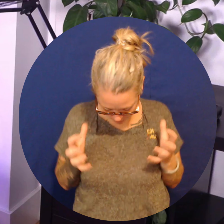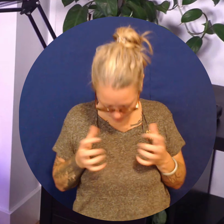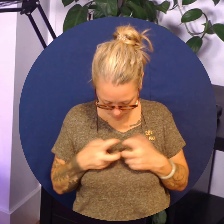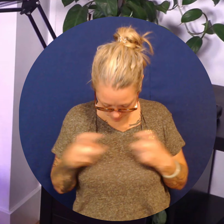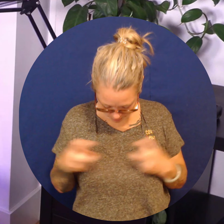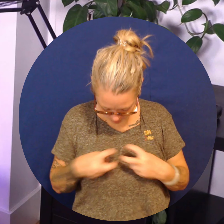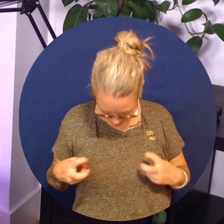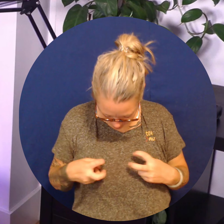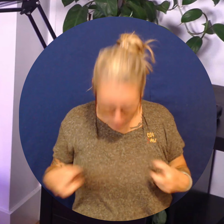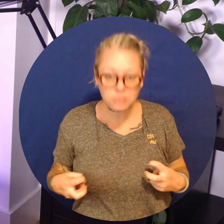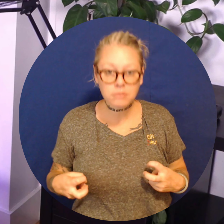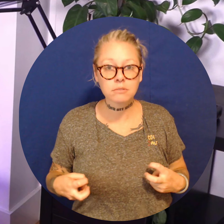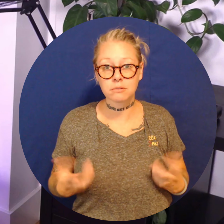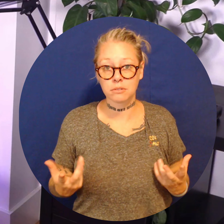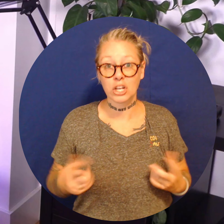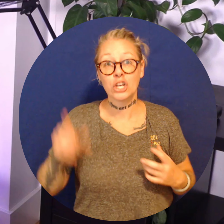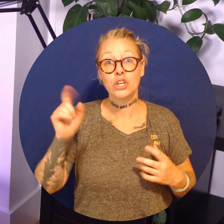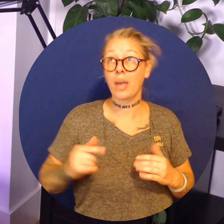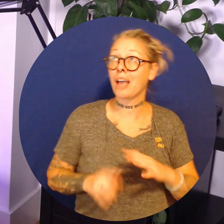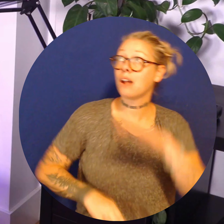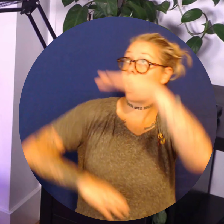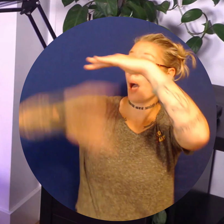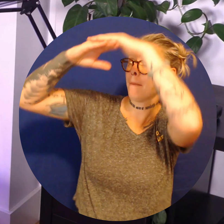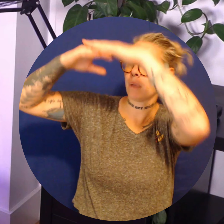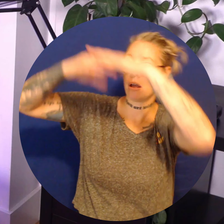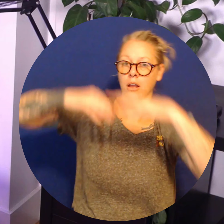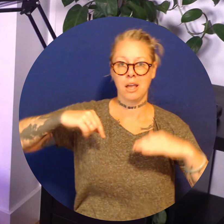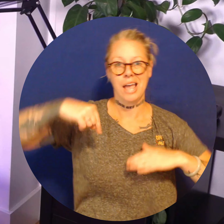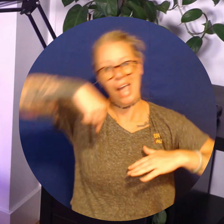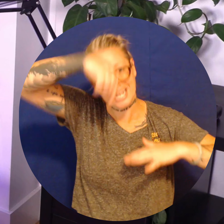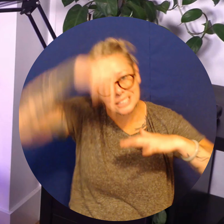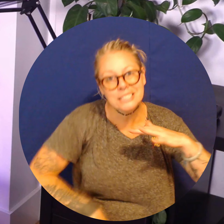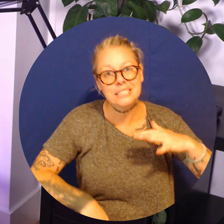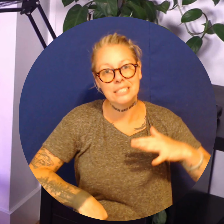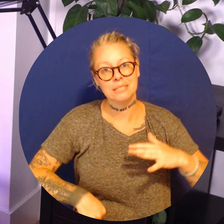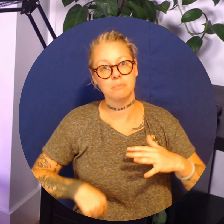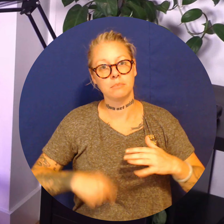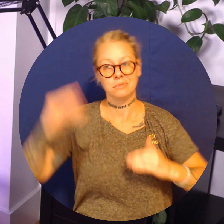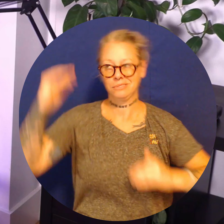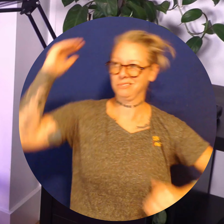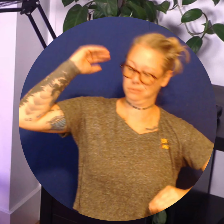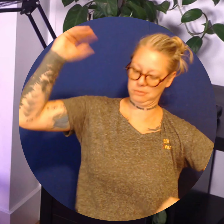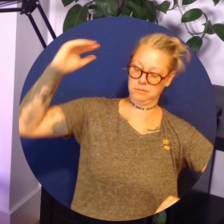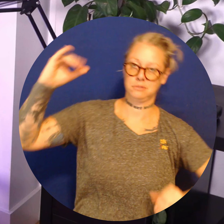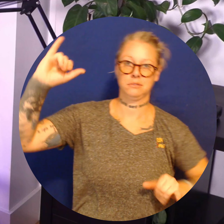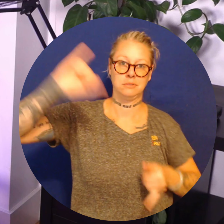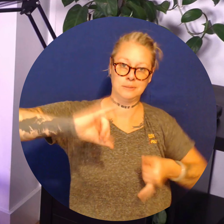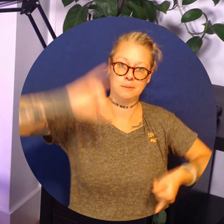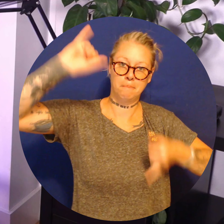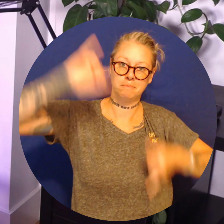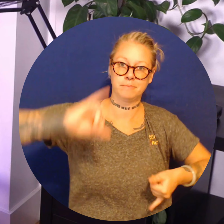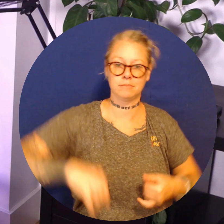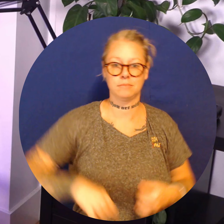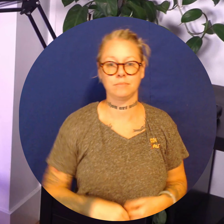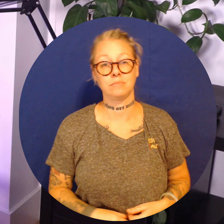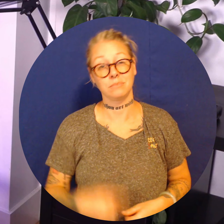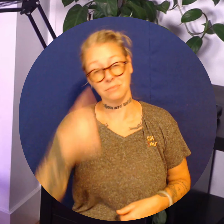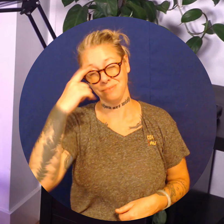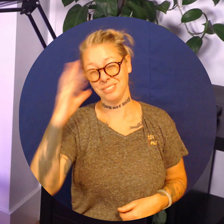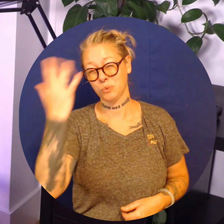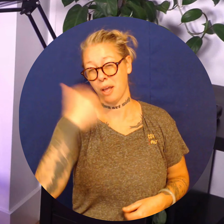as high up as you have gone down and i think that is what honestly